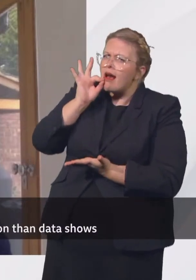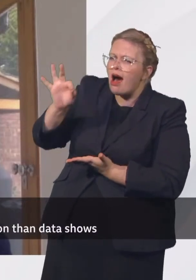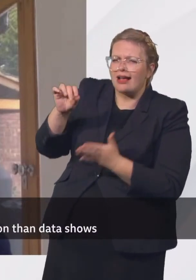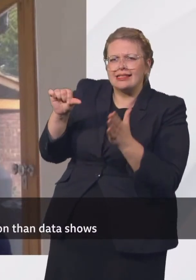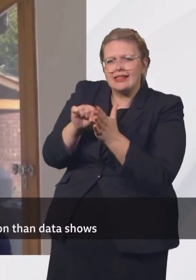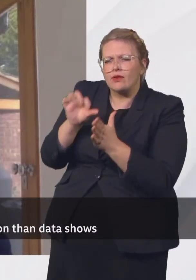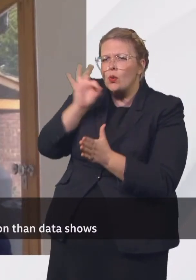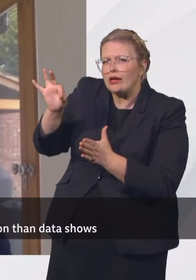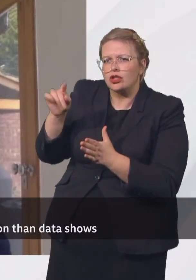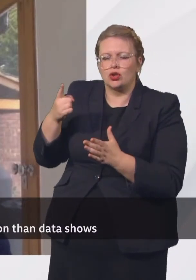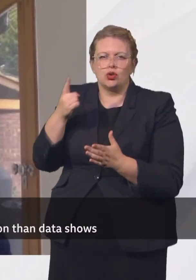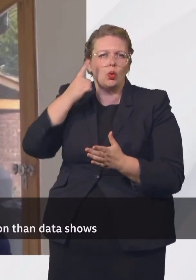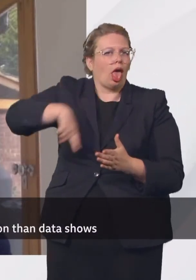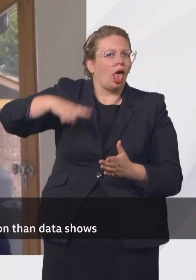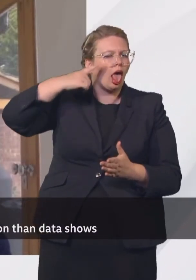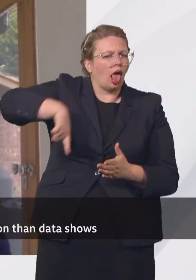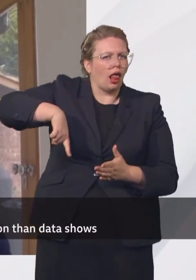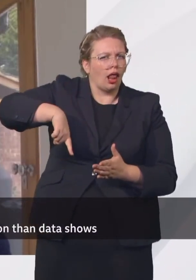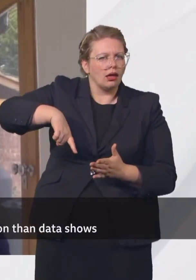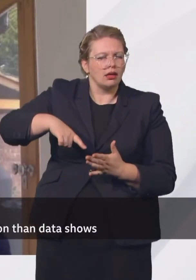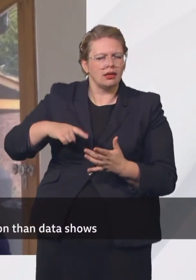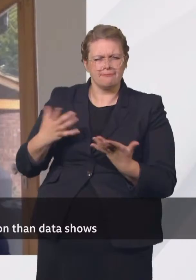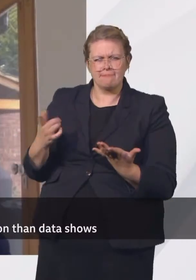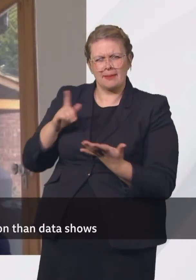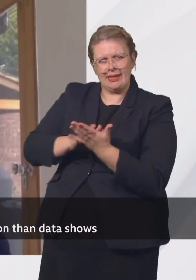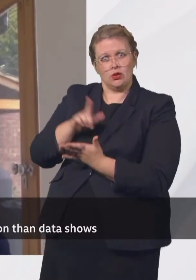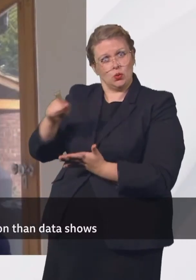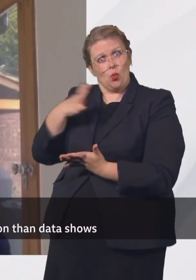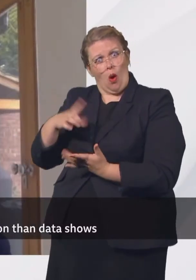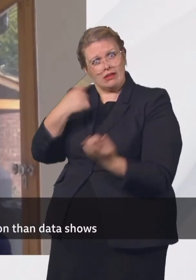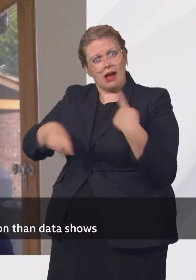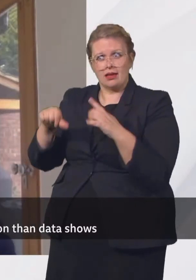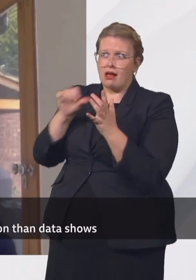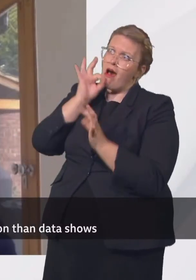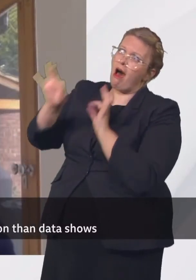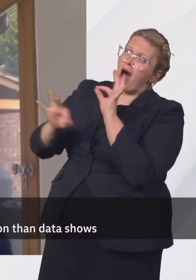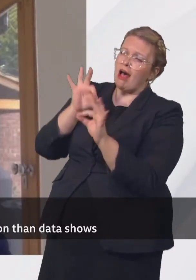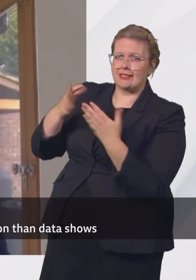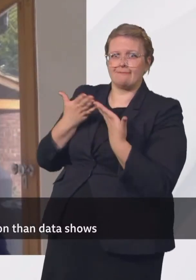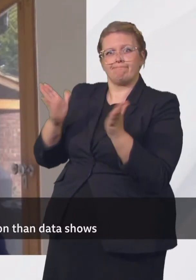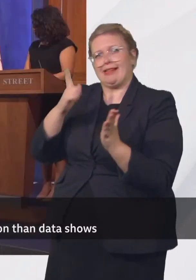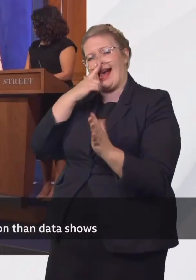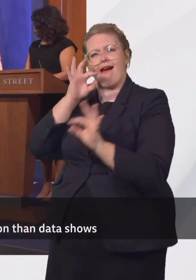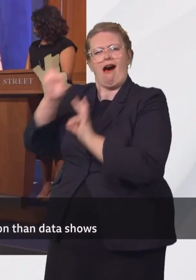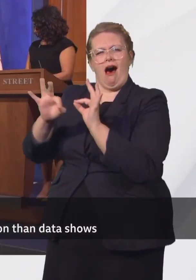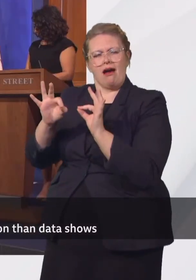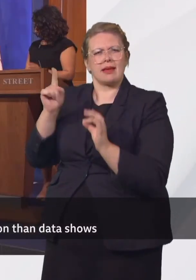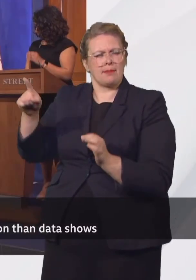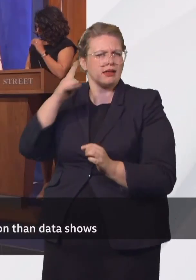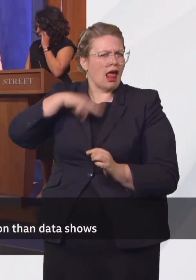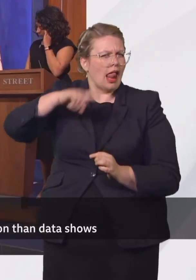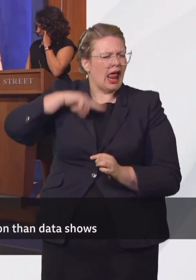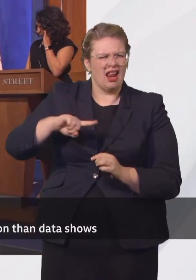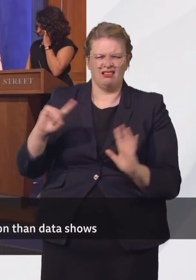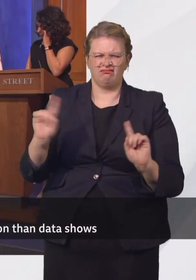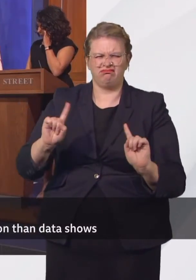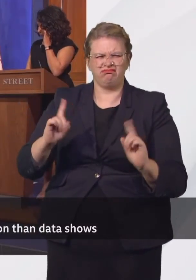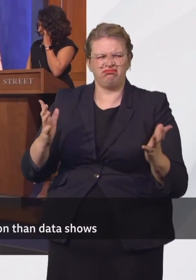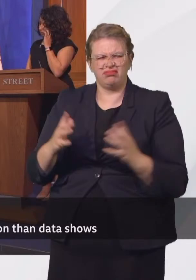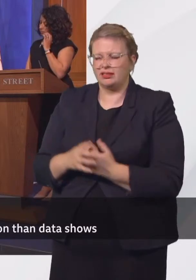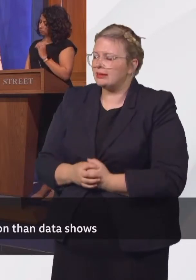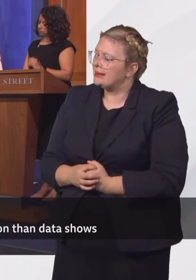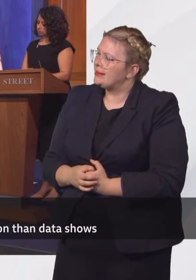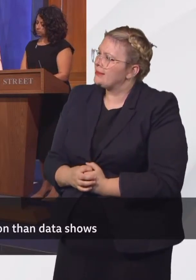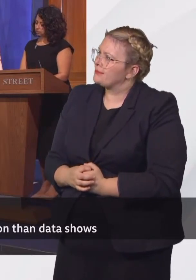Now, what's the point of us being able to ask difficult questions if you're not going to engage with them? Thanks. Well, on the last one, the point of